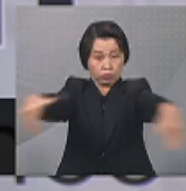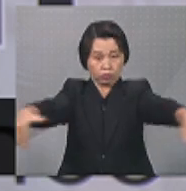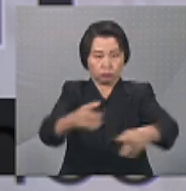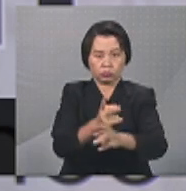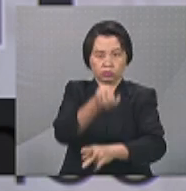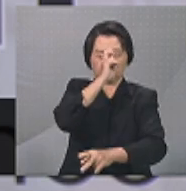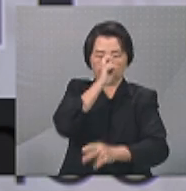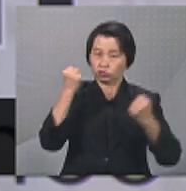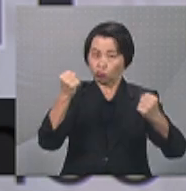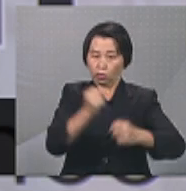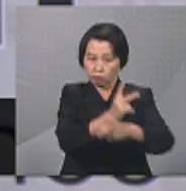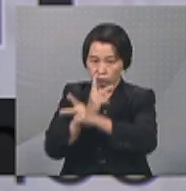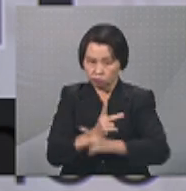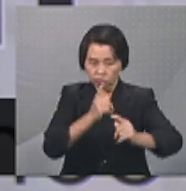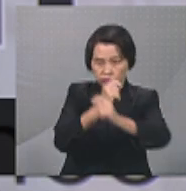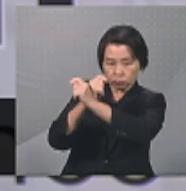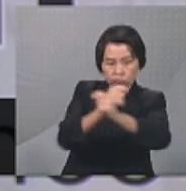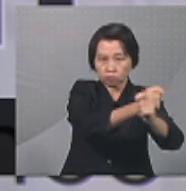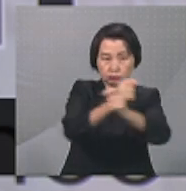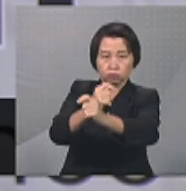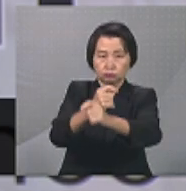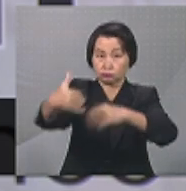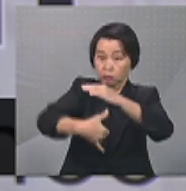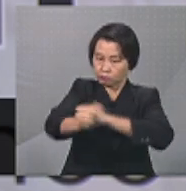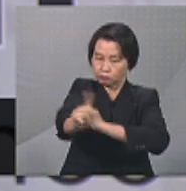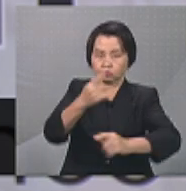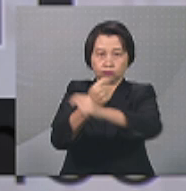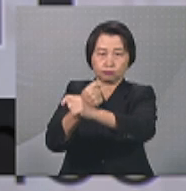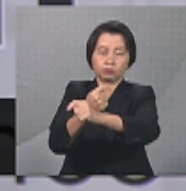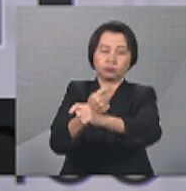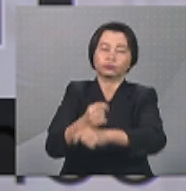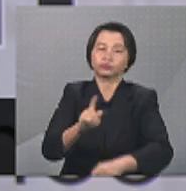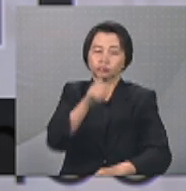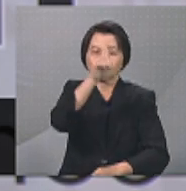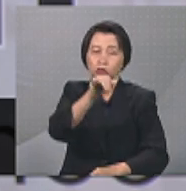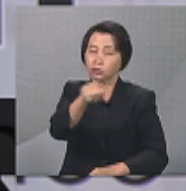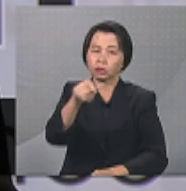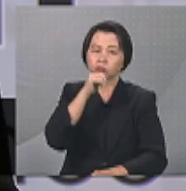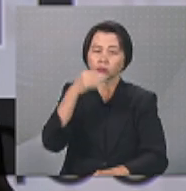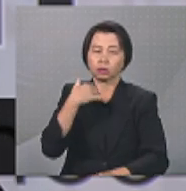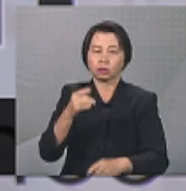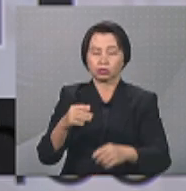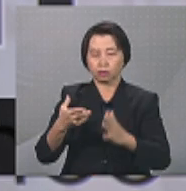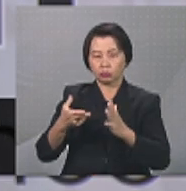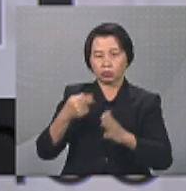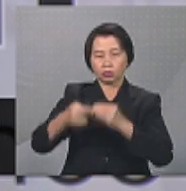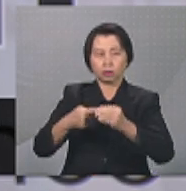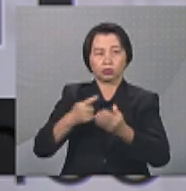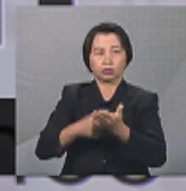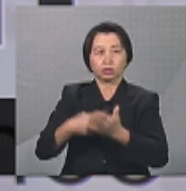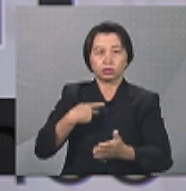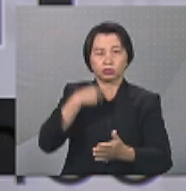strengthened. But what we are looking into, perhaps, we have not actually highlighted whether we